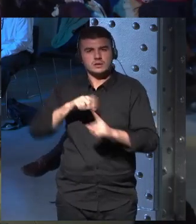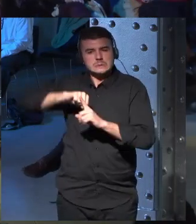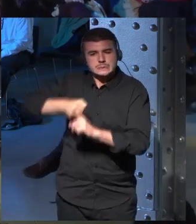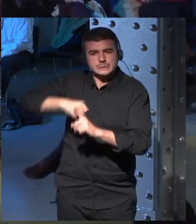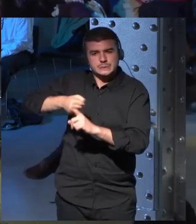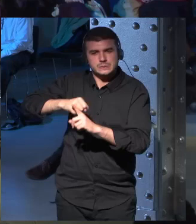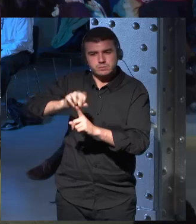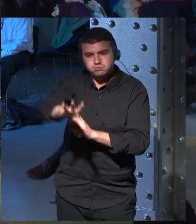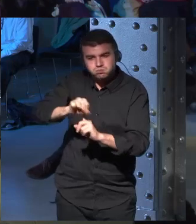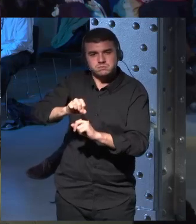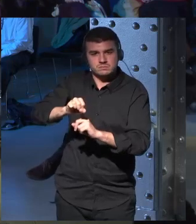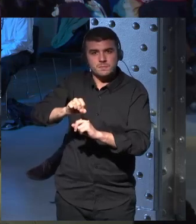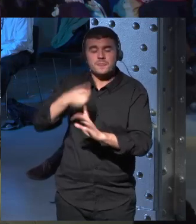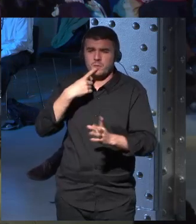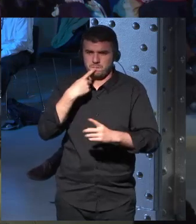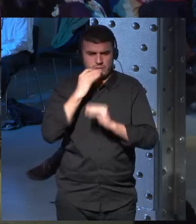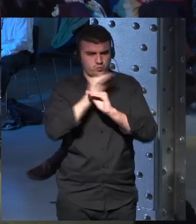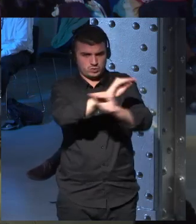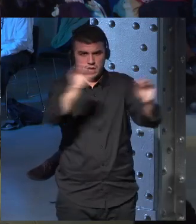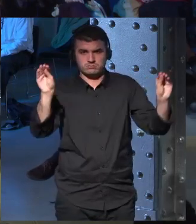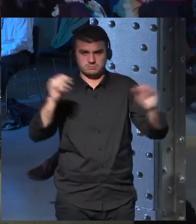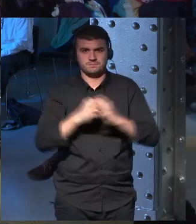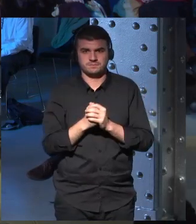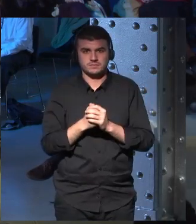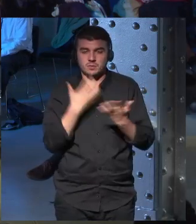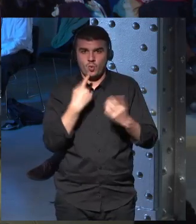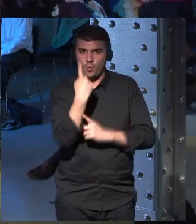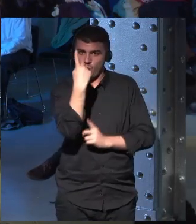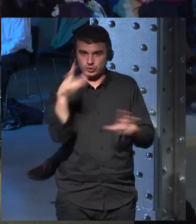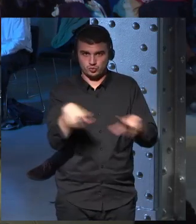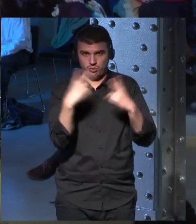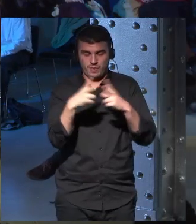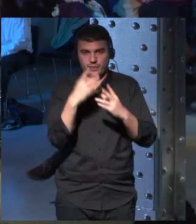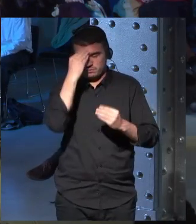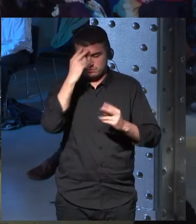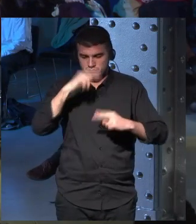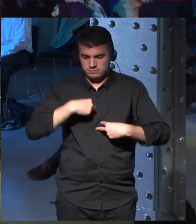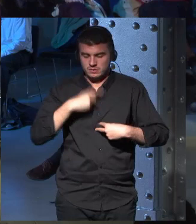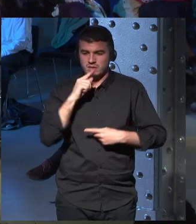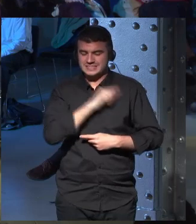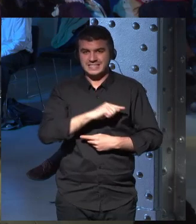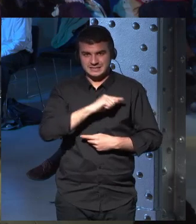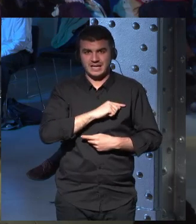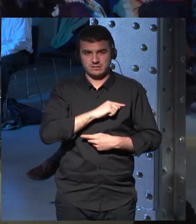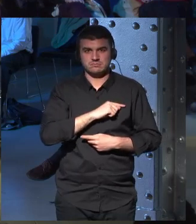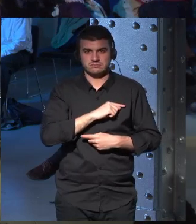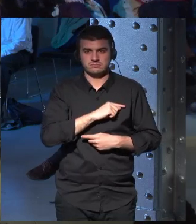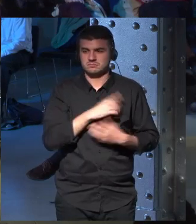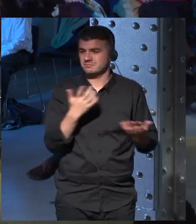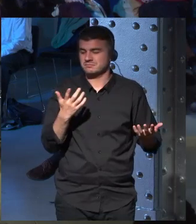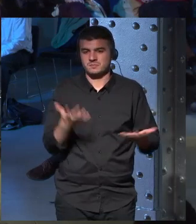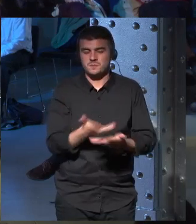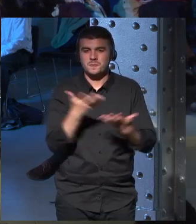the question I ask is this: when a society feels that it has no duty to feel troubled